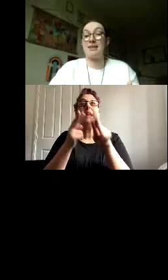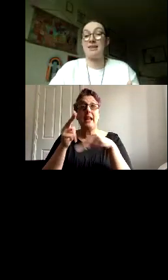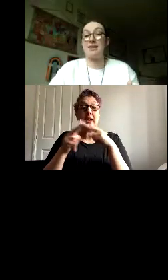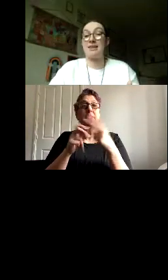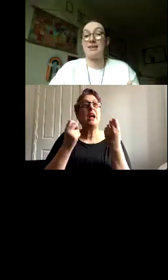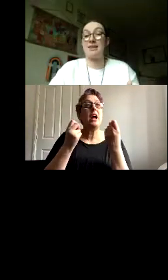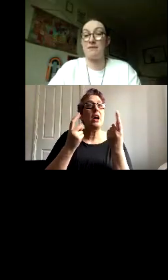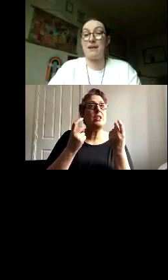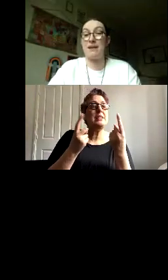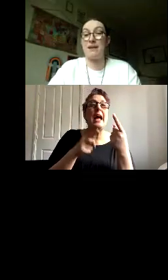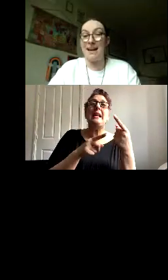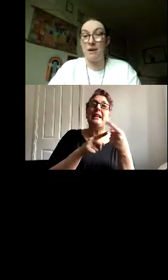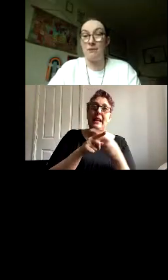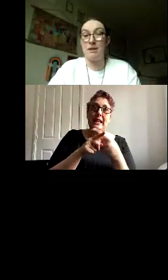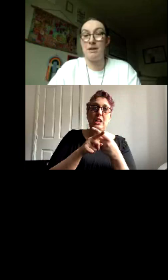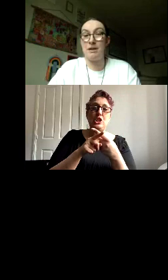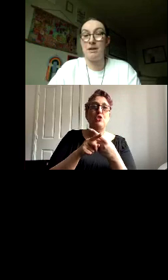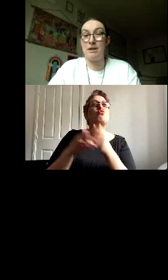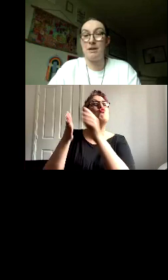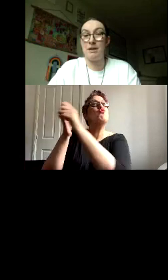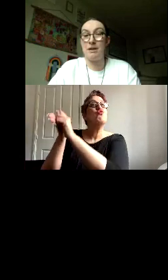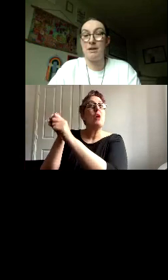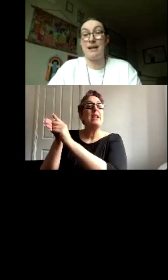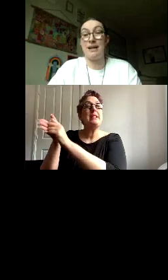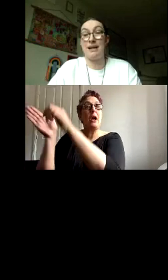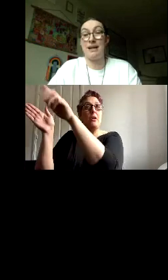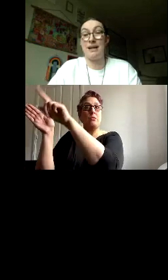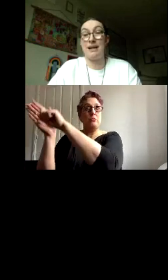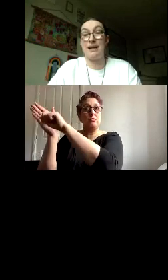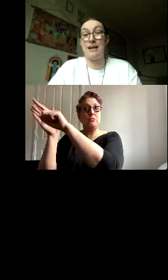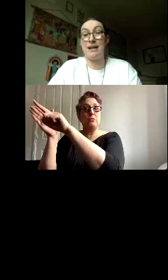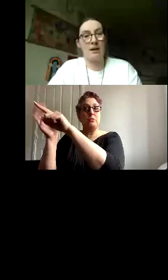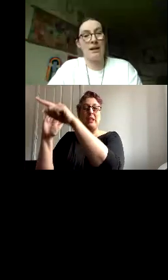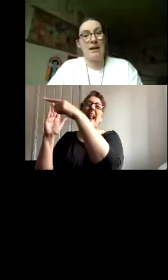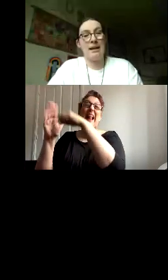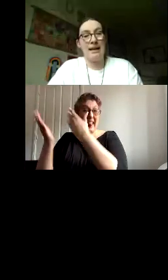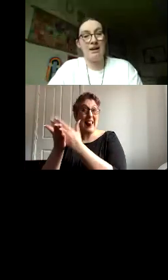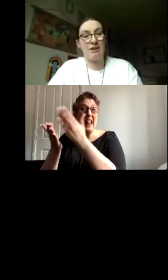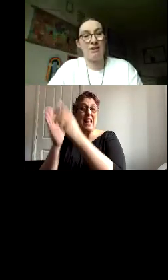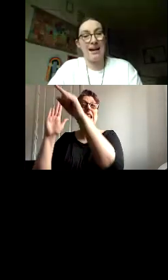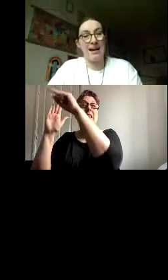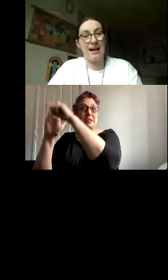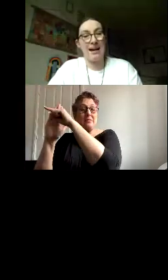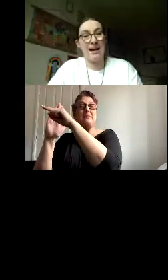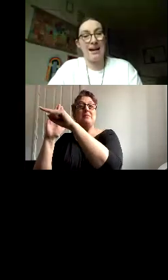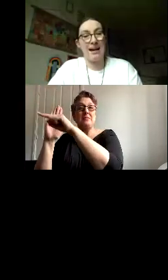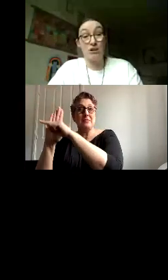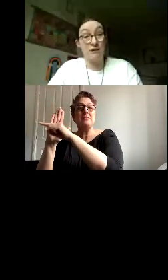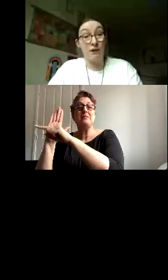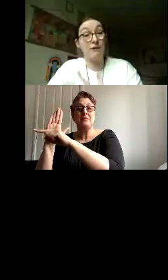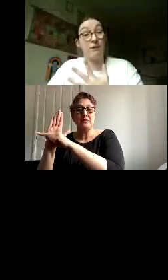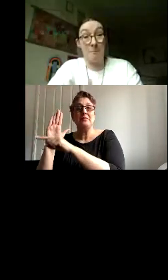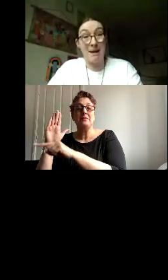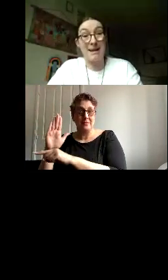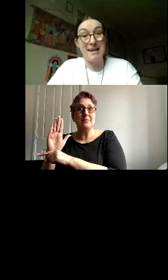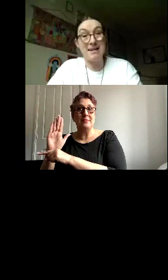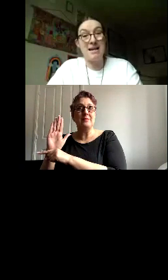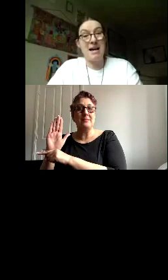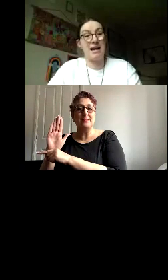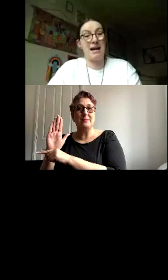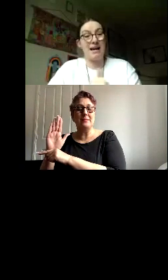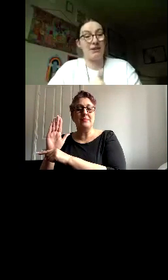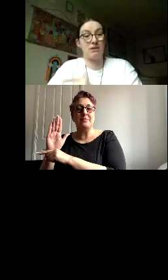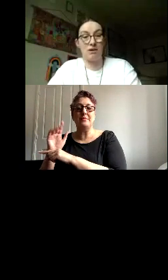writing these sorts of things down is really important. Hearing aids are useful for